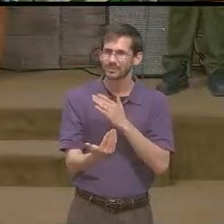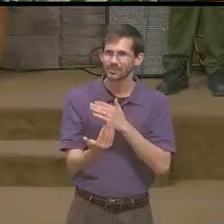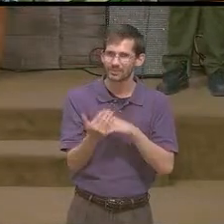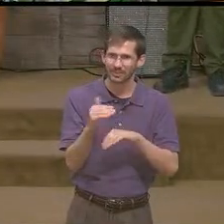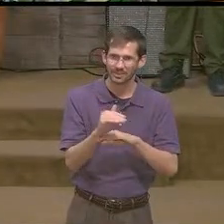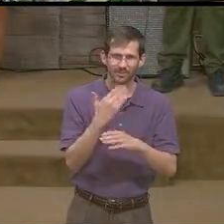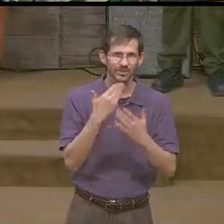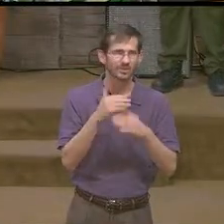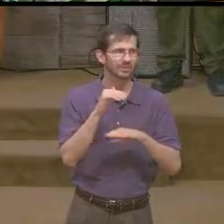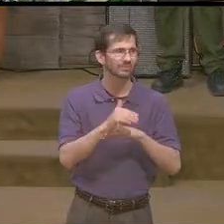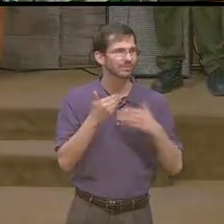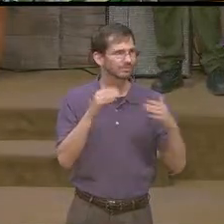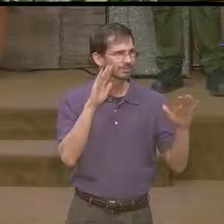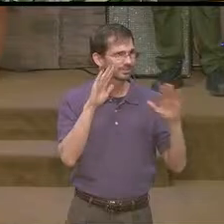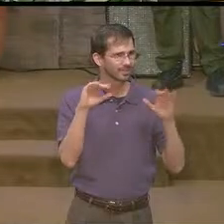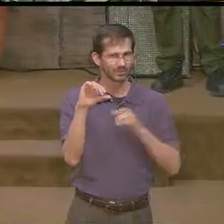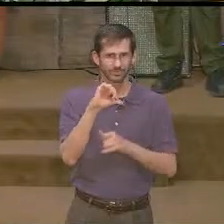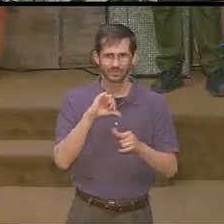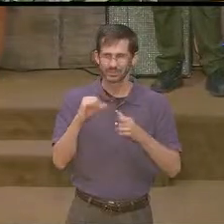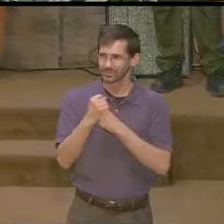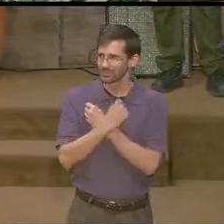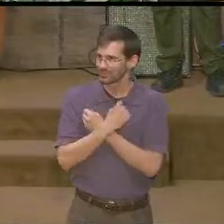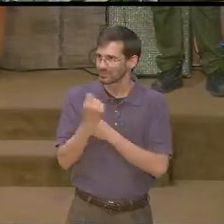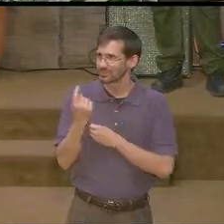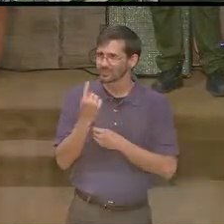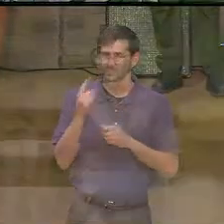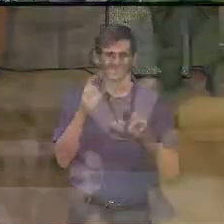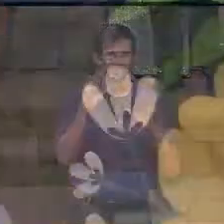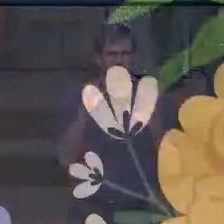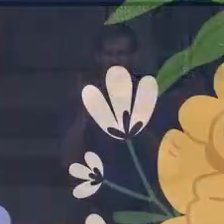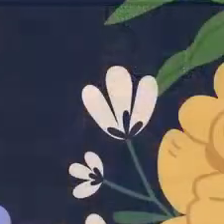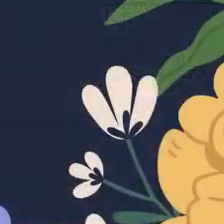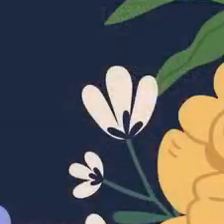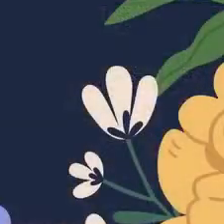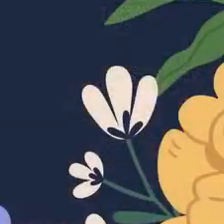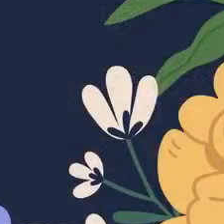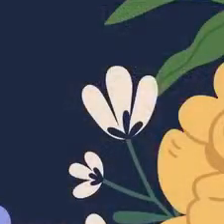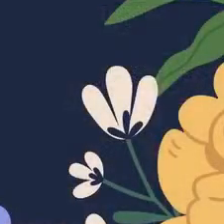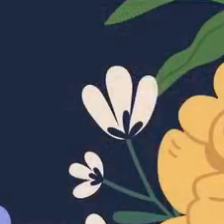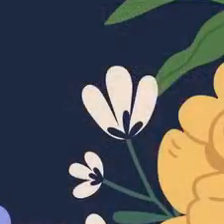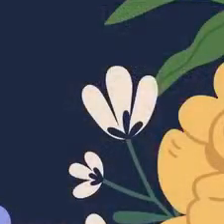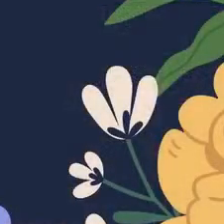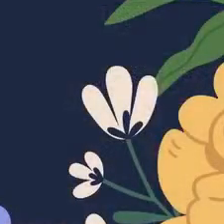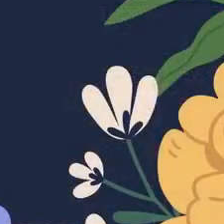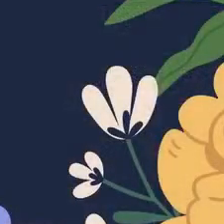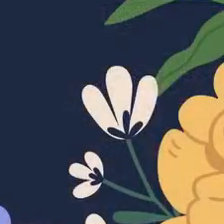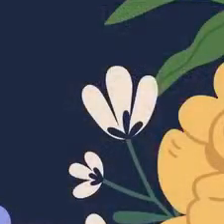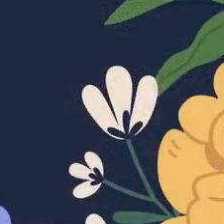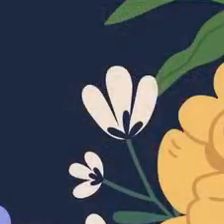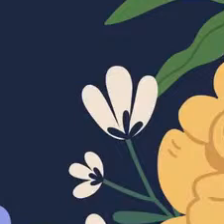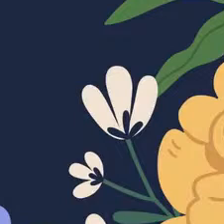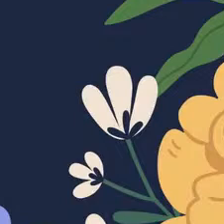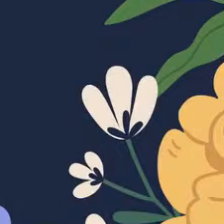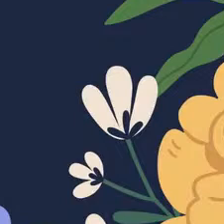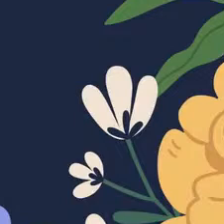Good evening. Say hi to your neighbor. Give somebody a squeeze. Say hi to somebody you don't know. How about that? You know what?